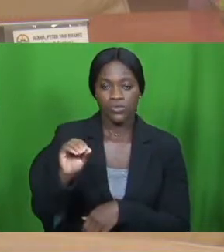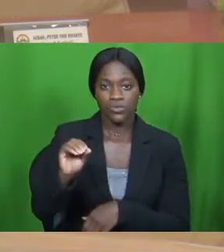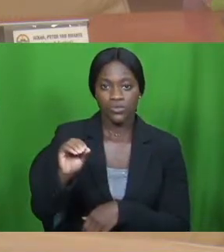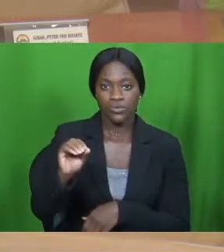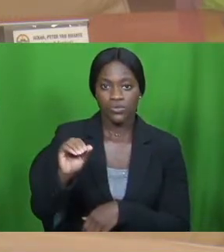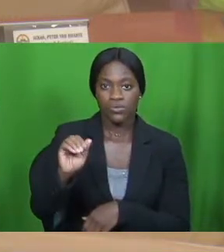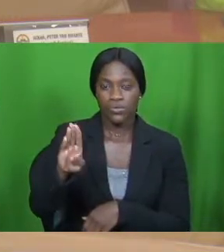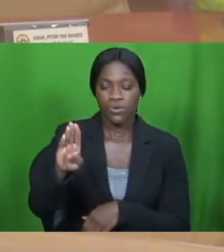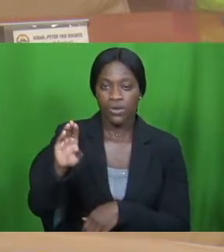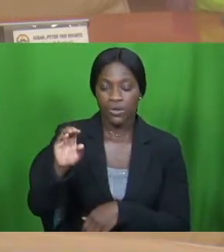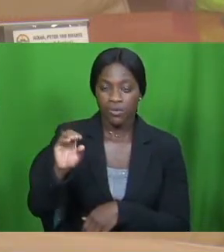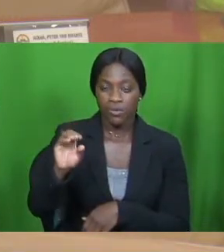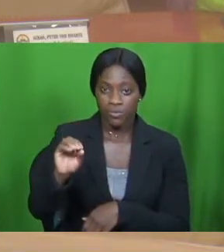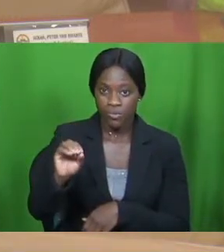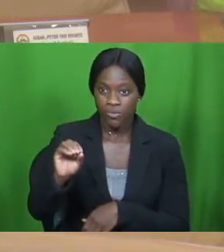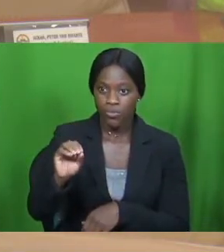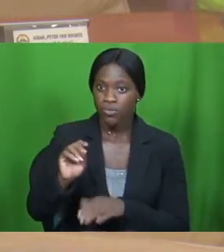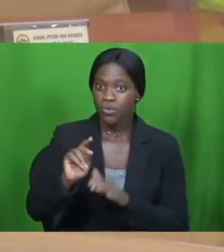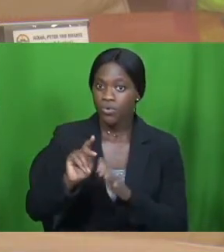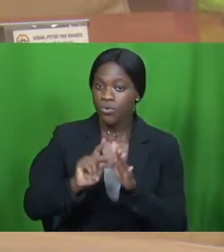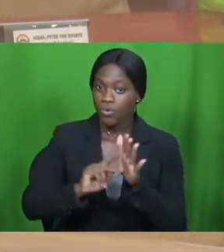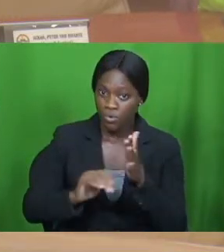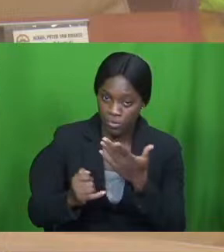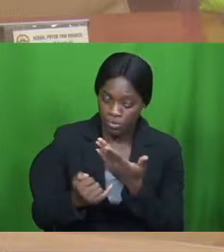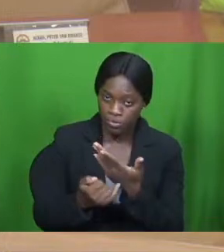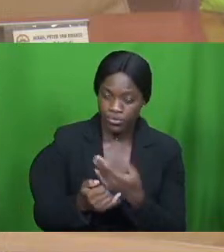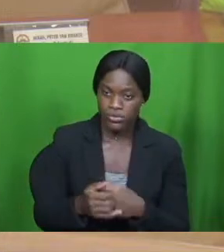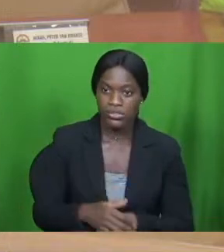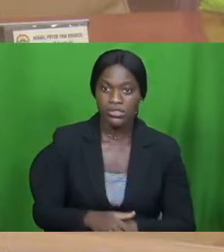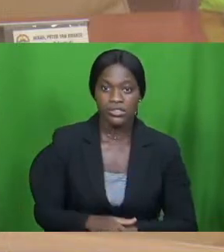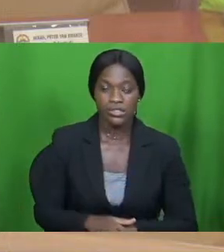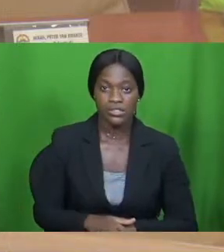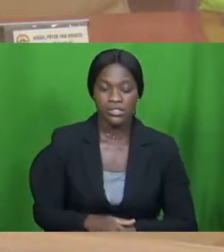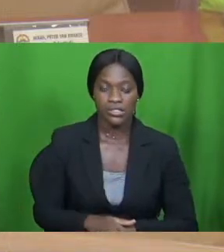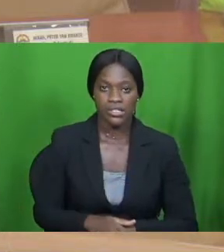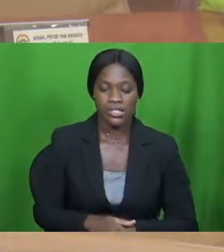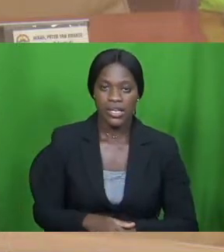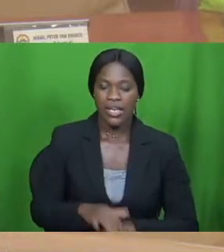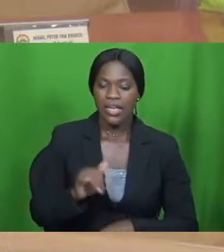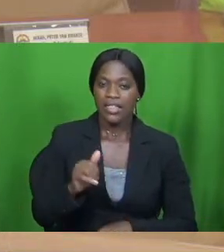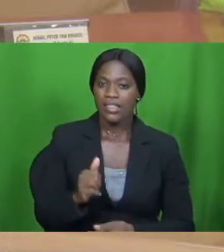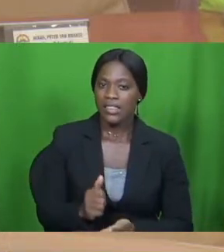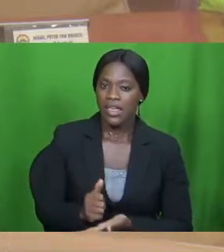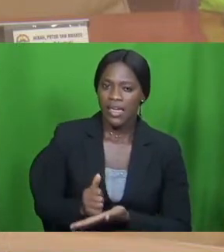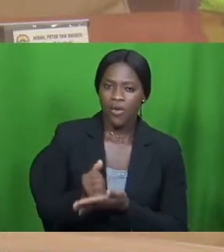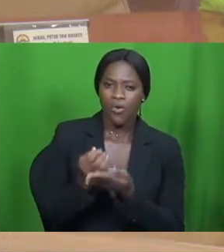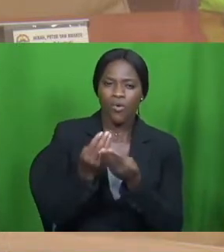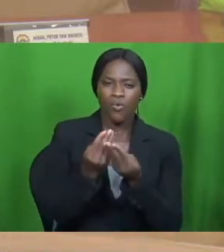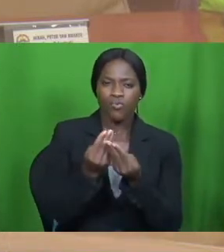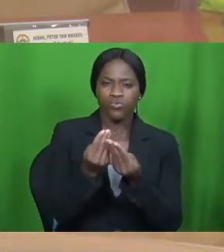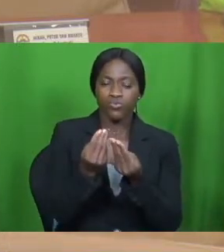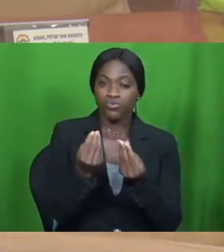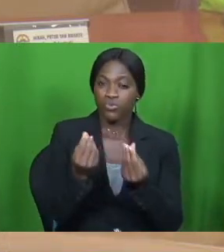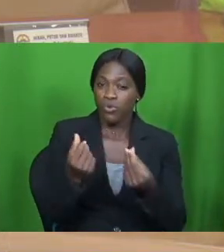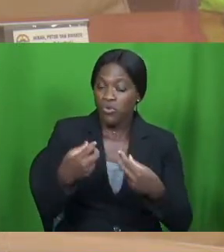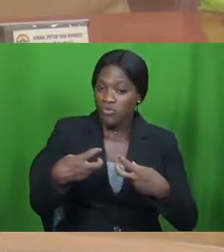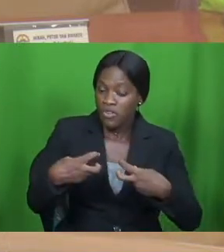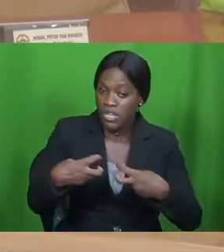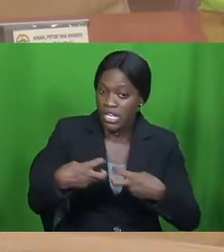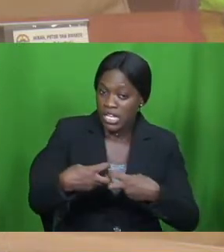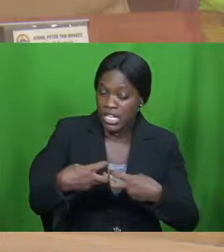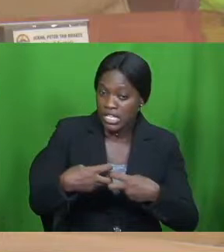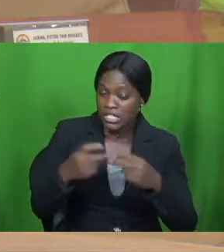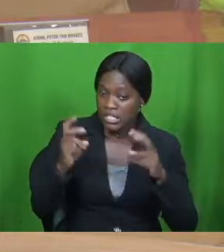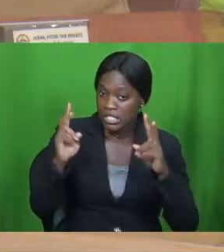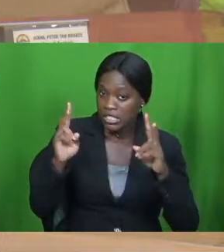All today admit, Mr. Speaker, has helped in solving the energy